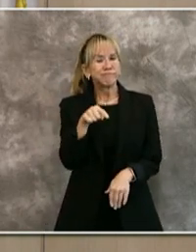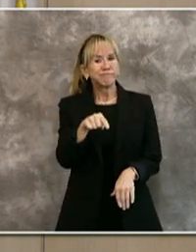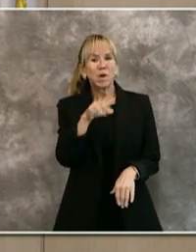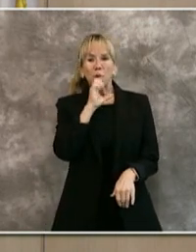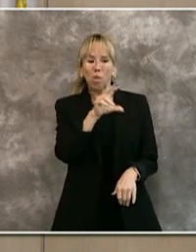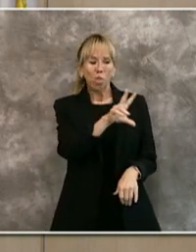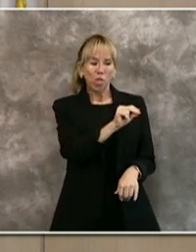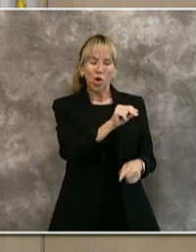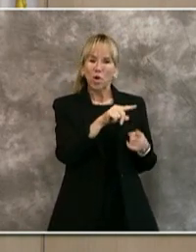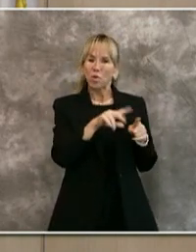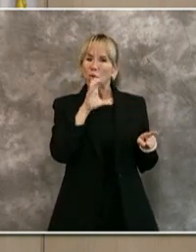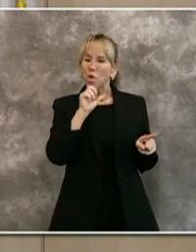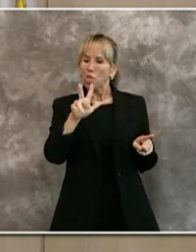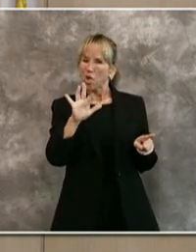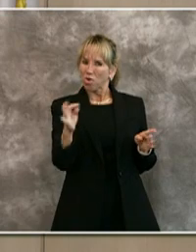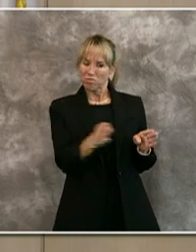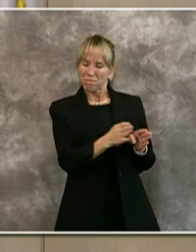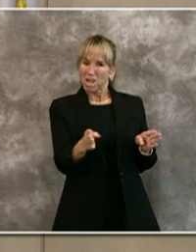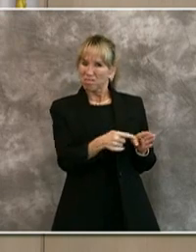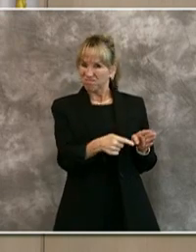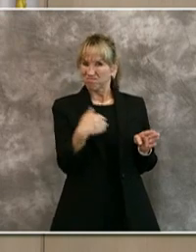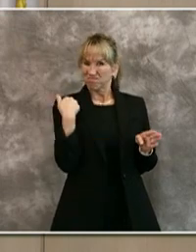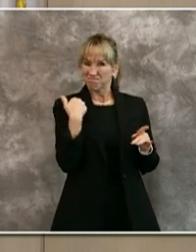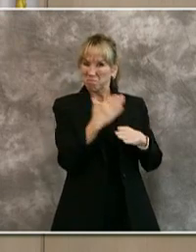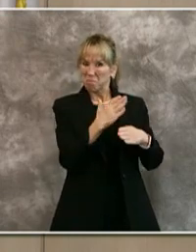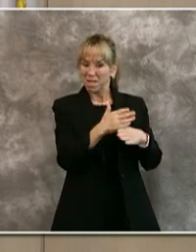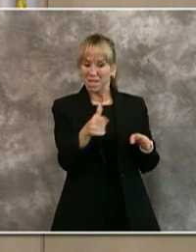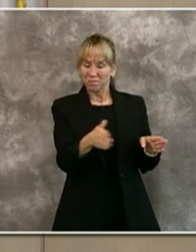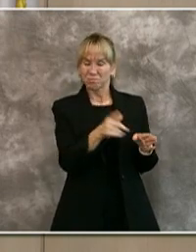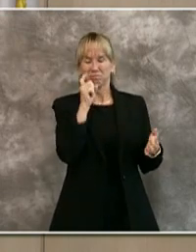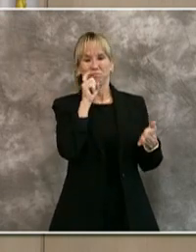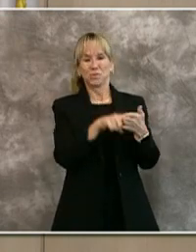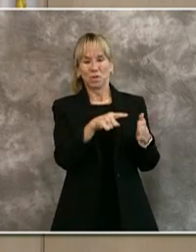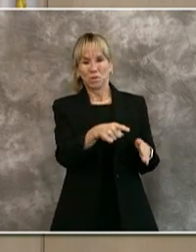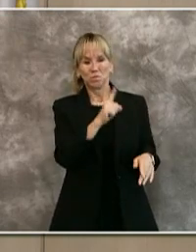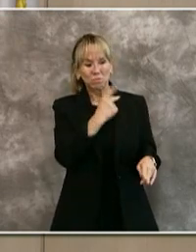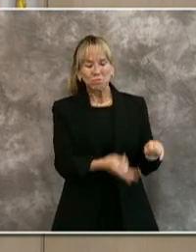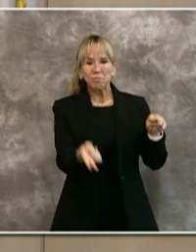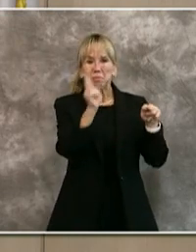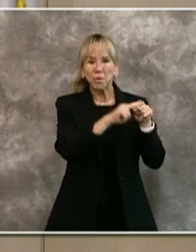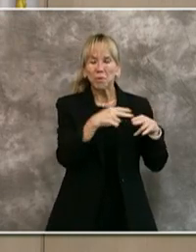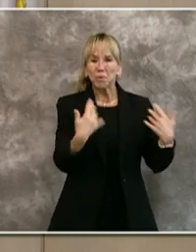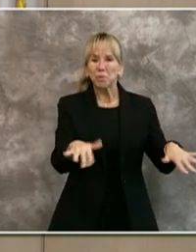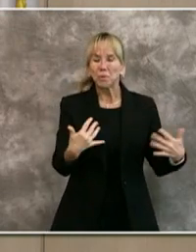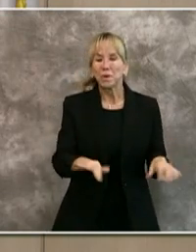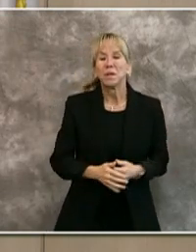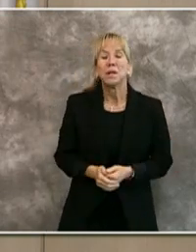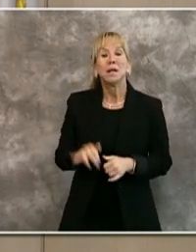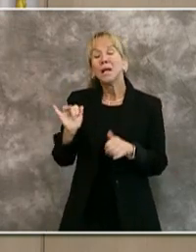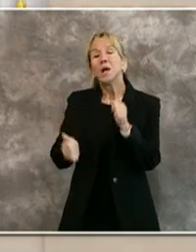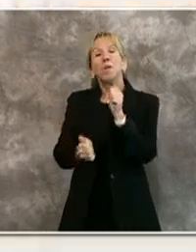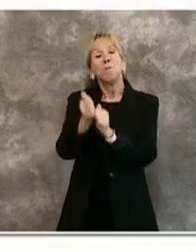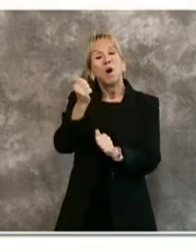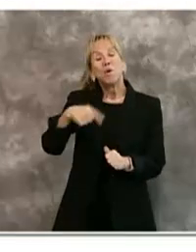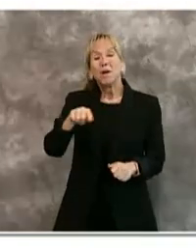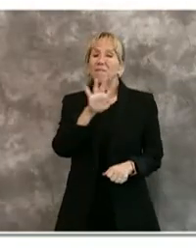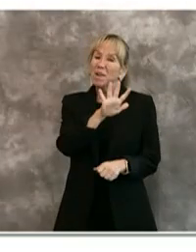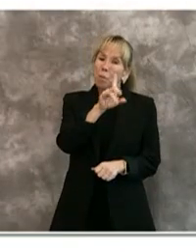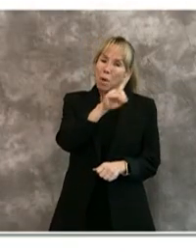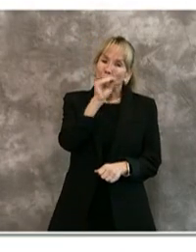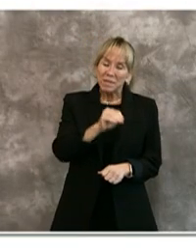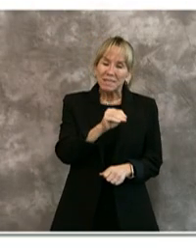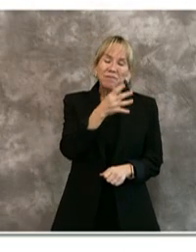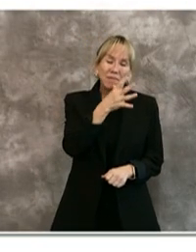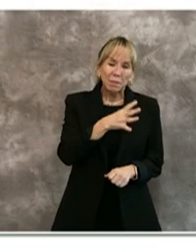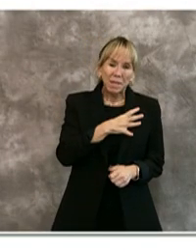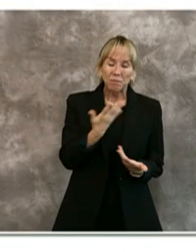30 to 39 year old age group. For gender, 51% are female,